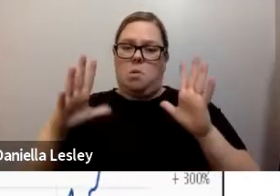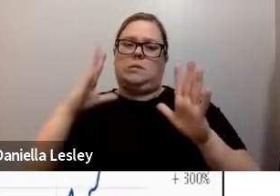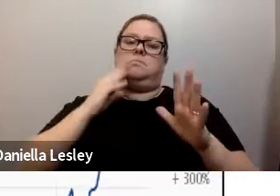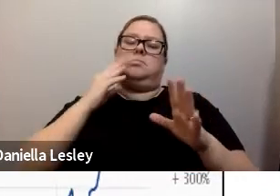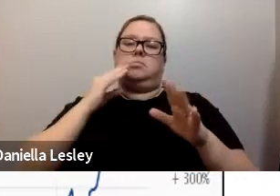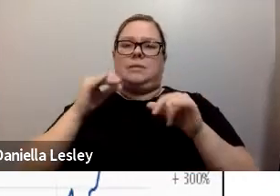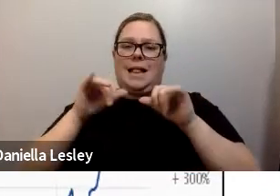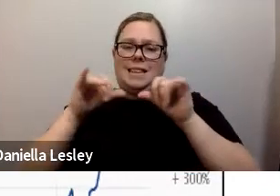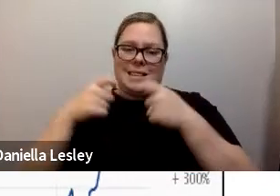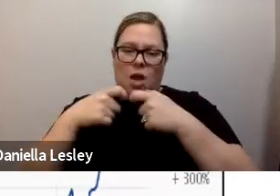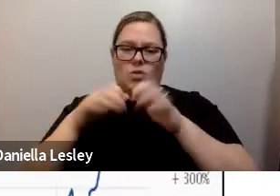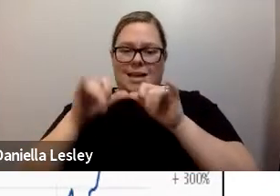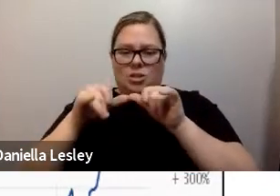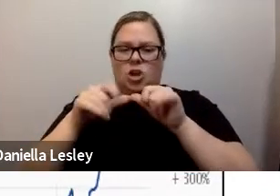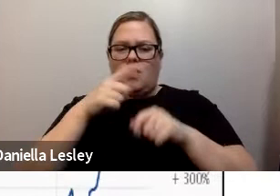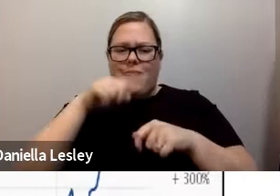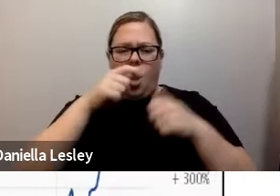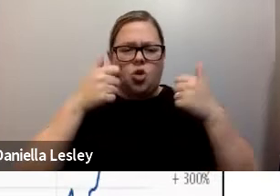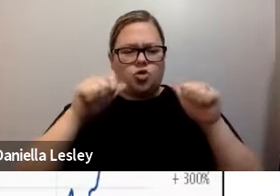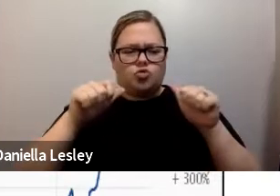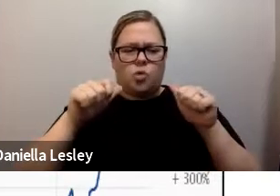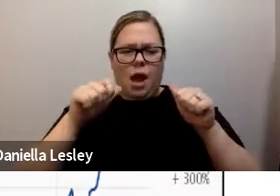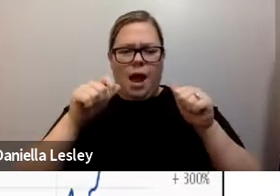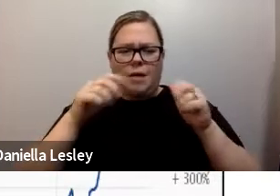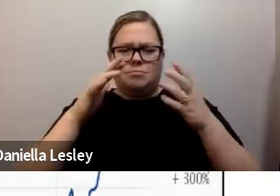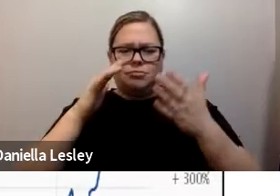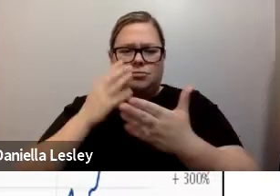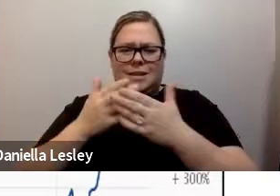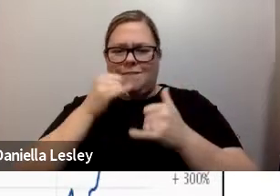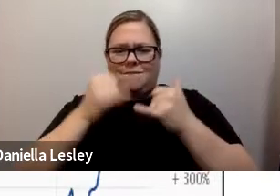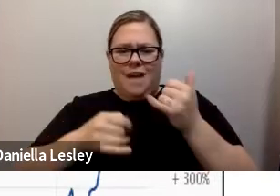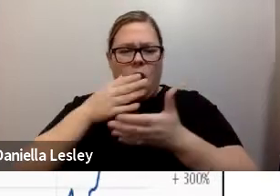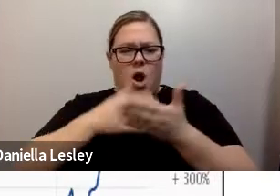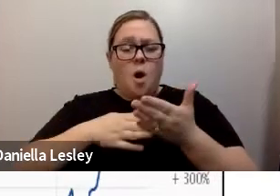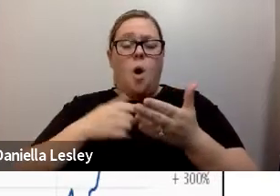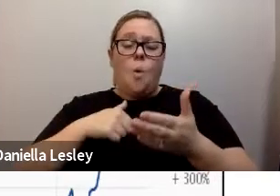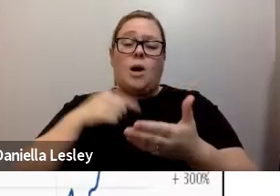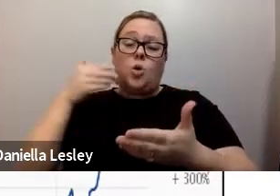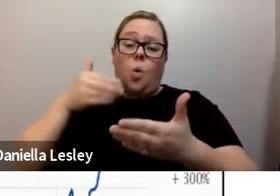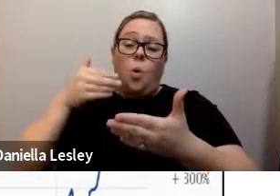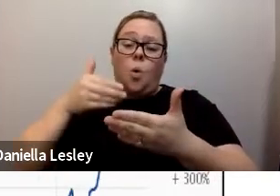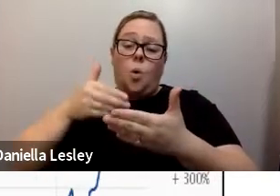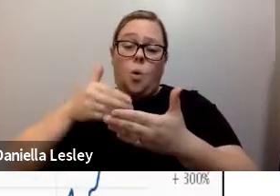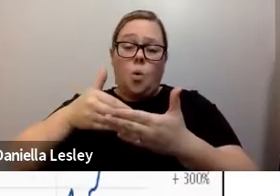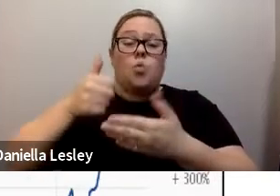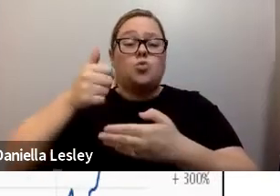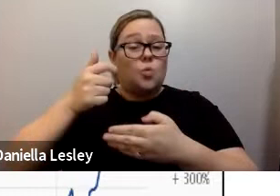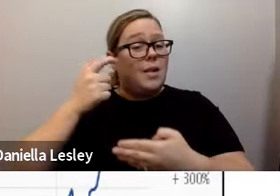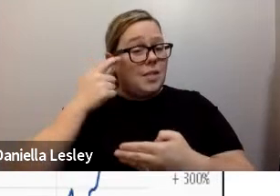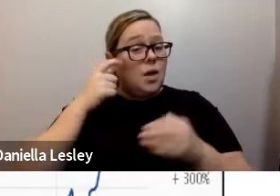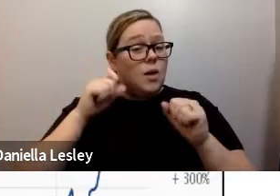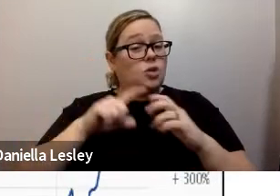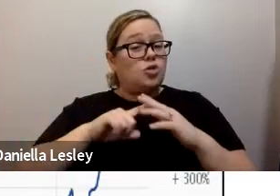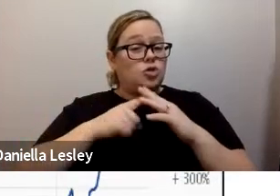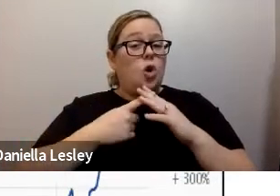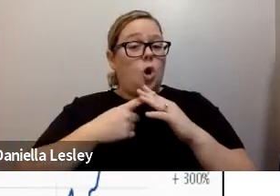year to try and get this thing to its final state. We're getting closer and closer now to where we think we could start to